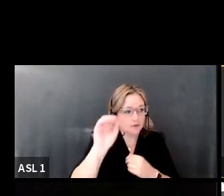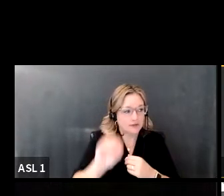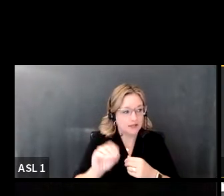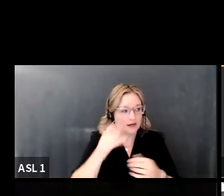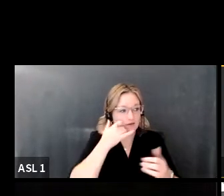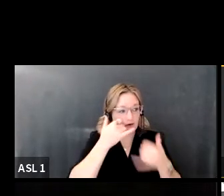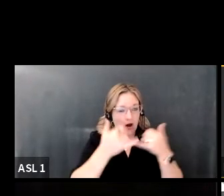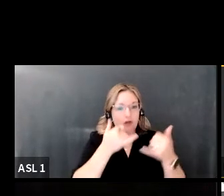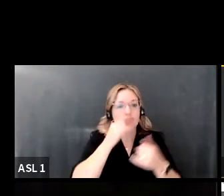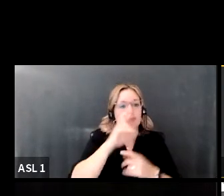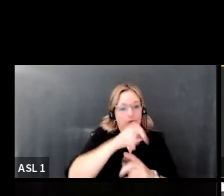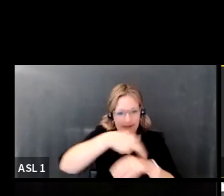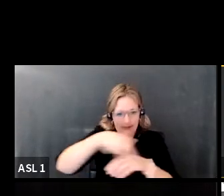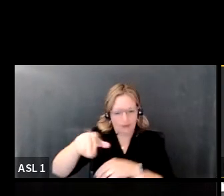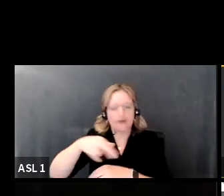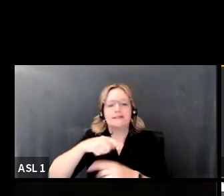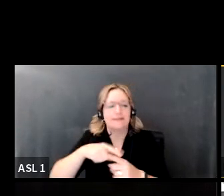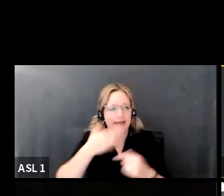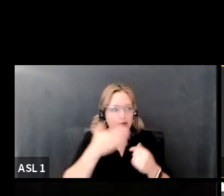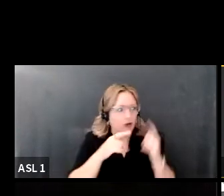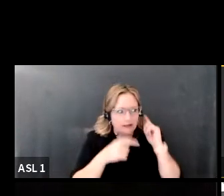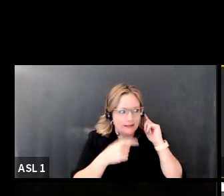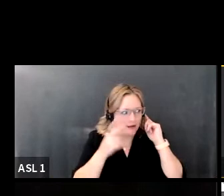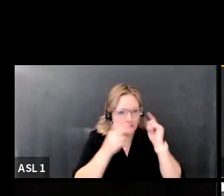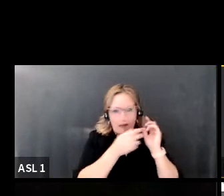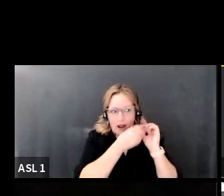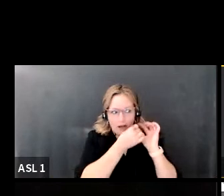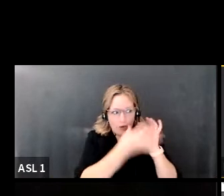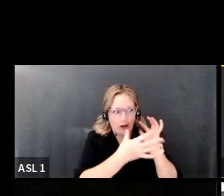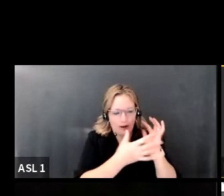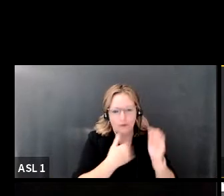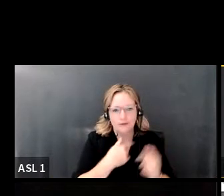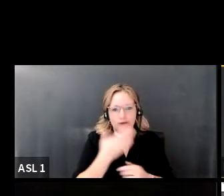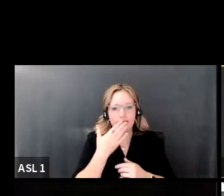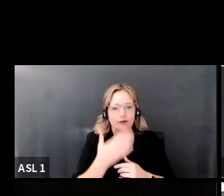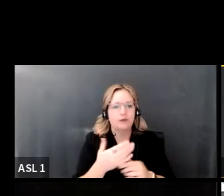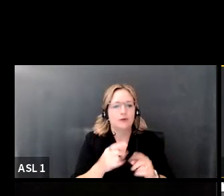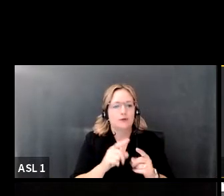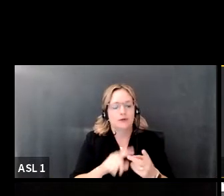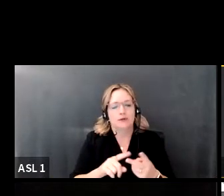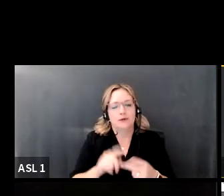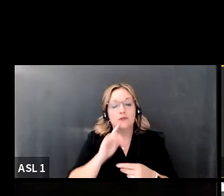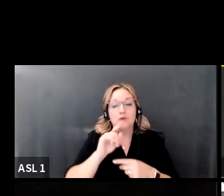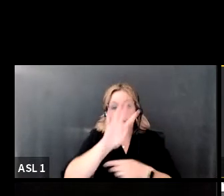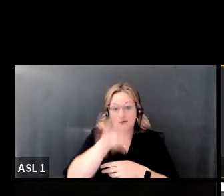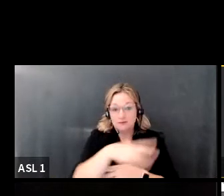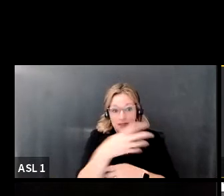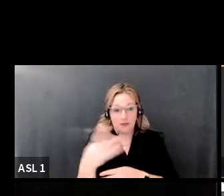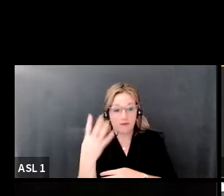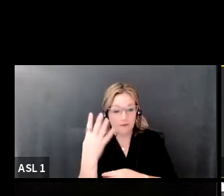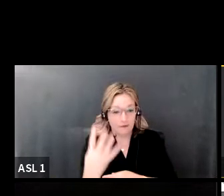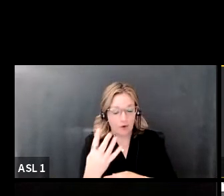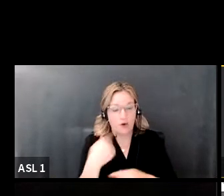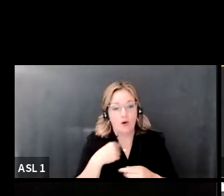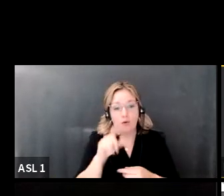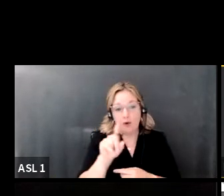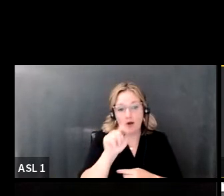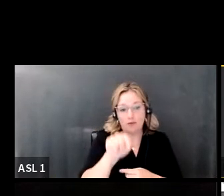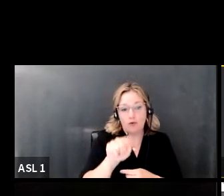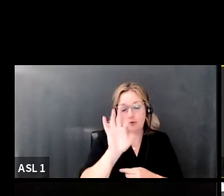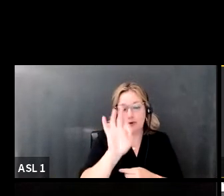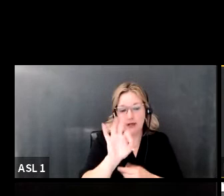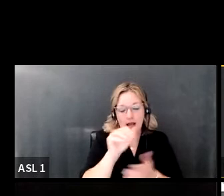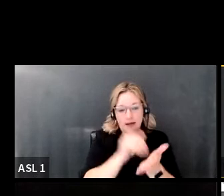delegates and our counselors and board members so in table 4 it shows in 1.9 million